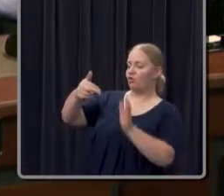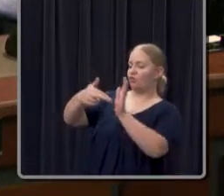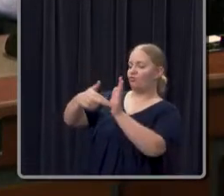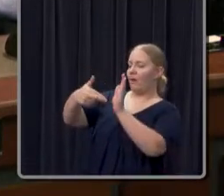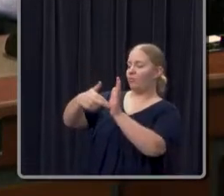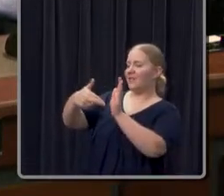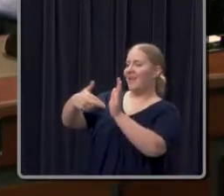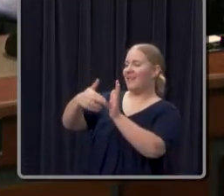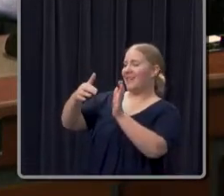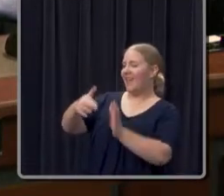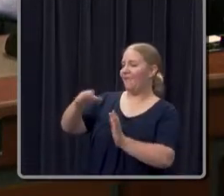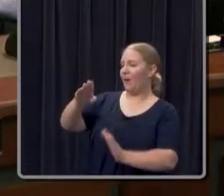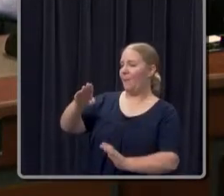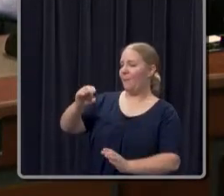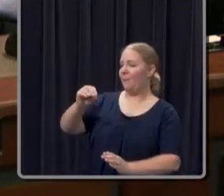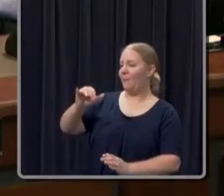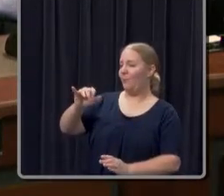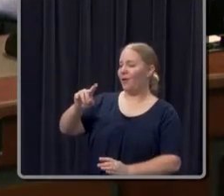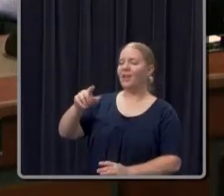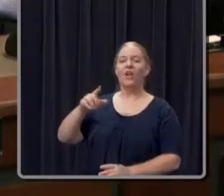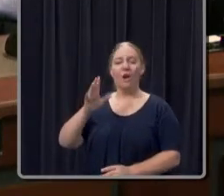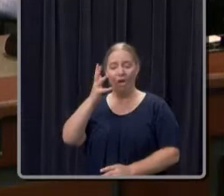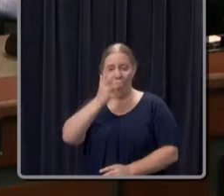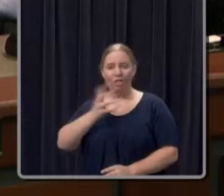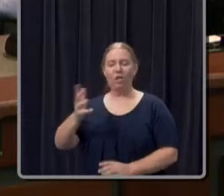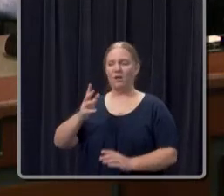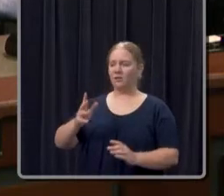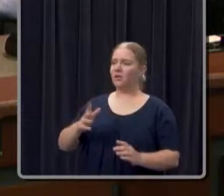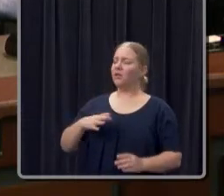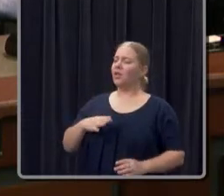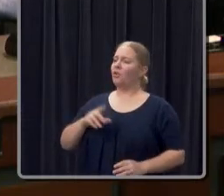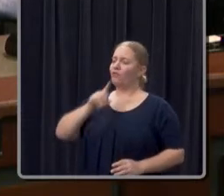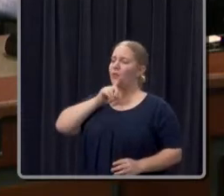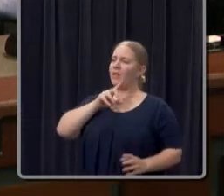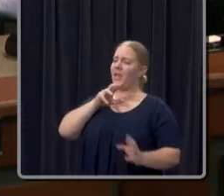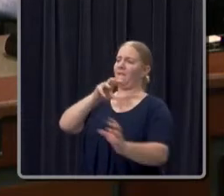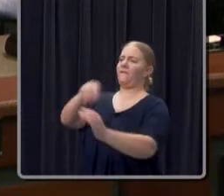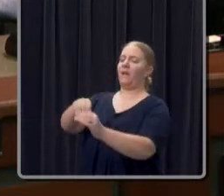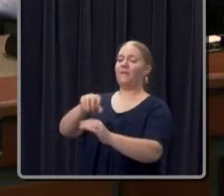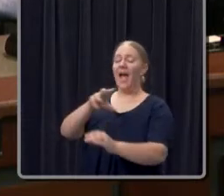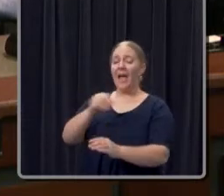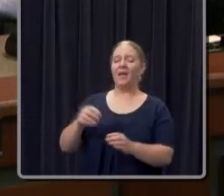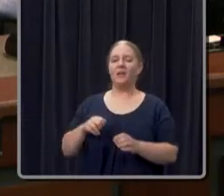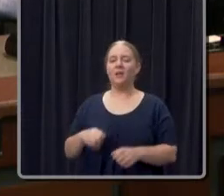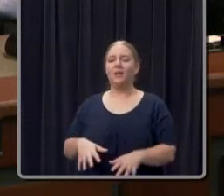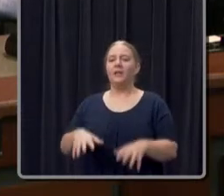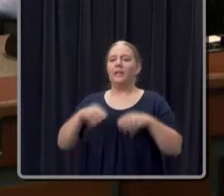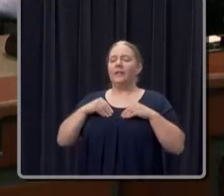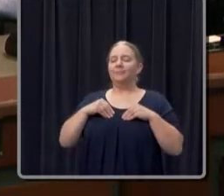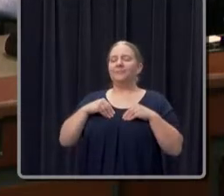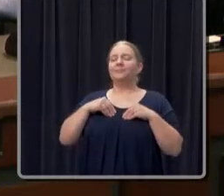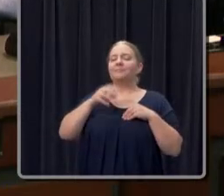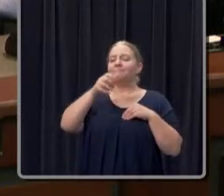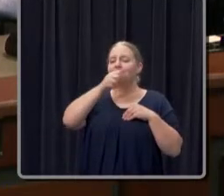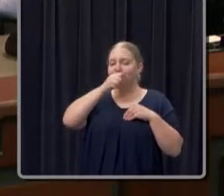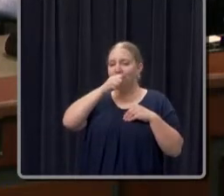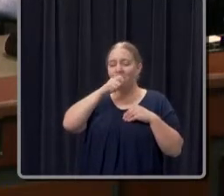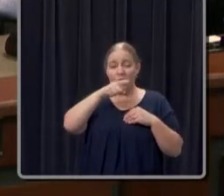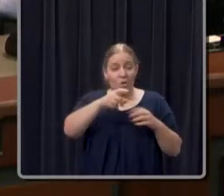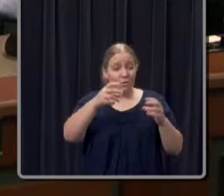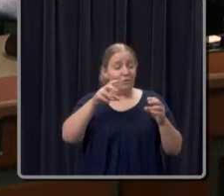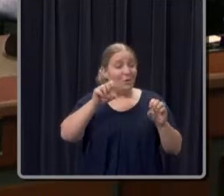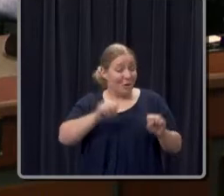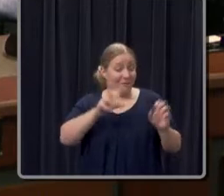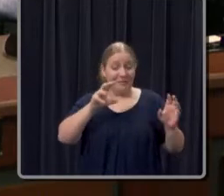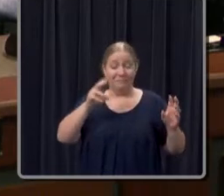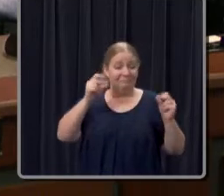Boyd. He looked so dignified and engaged and restrained because he knew you could have just jumped right in, right? And